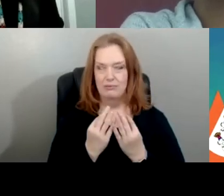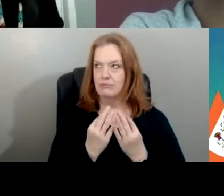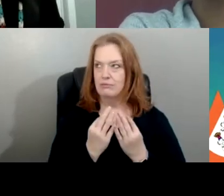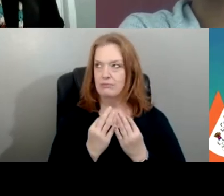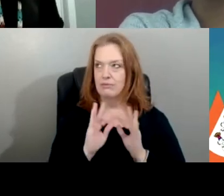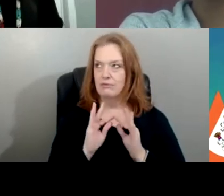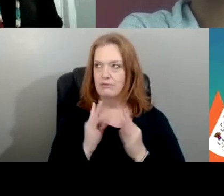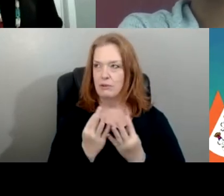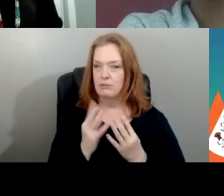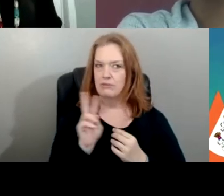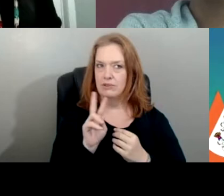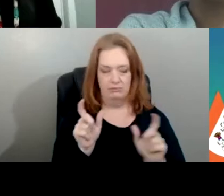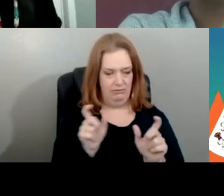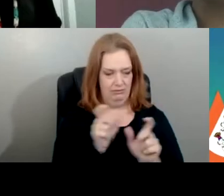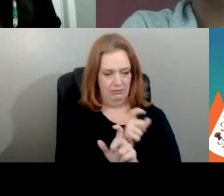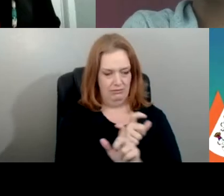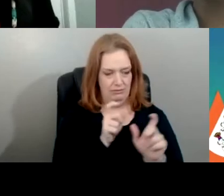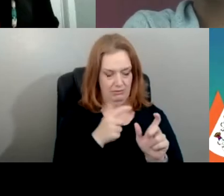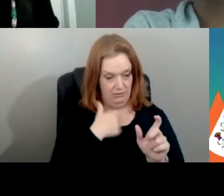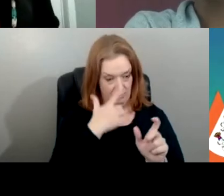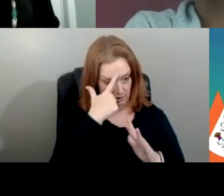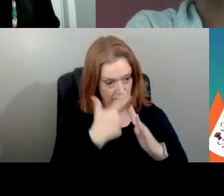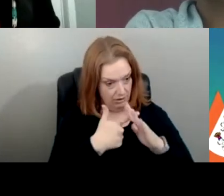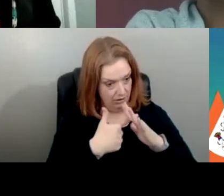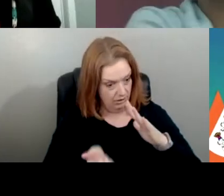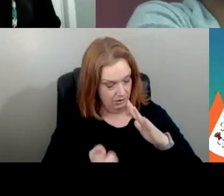oh goodness, how can I not remember that entire acronym?